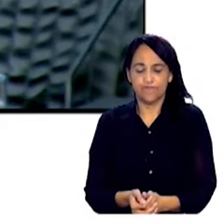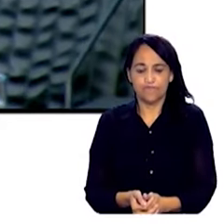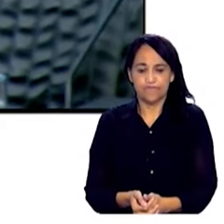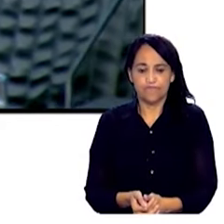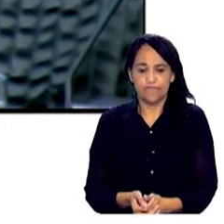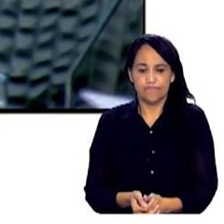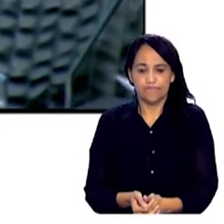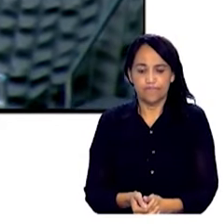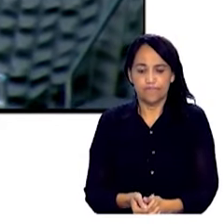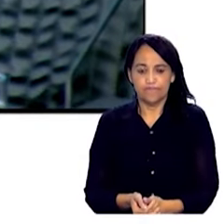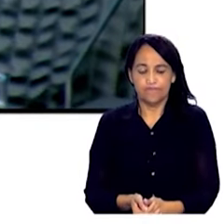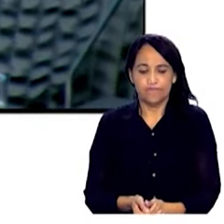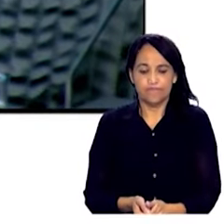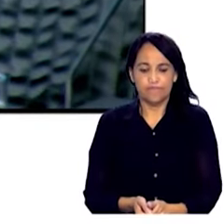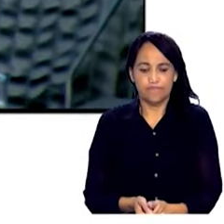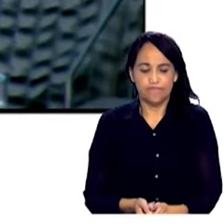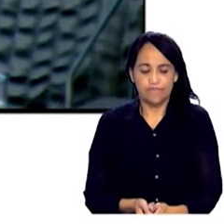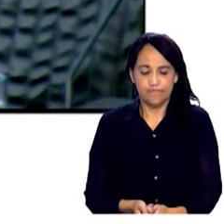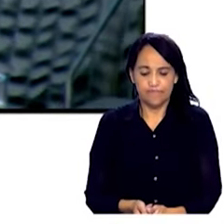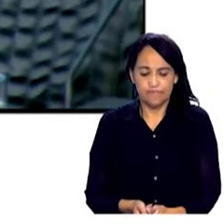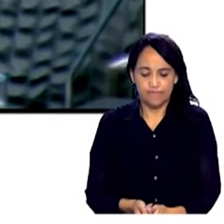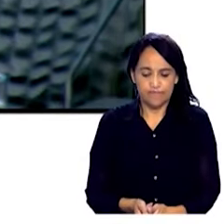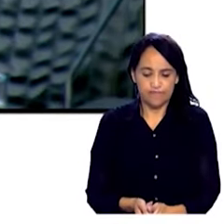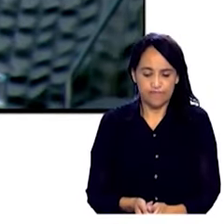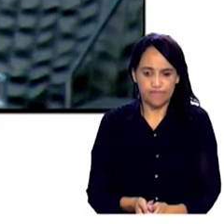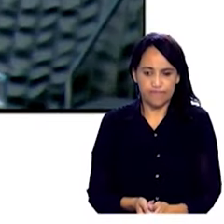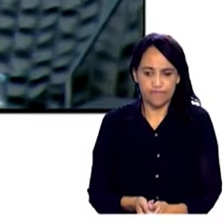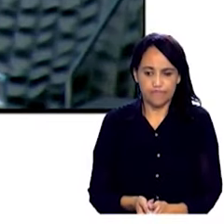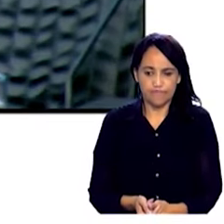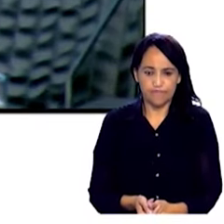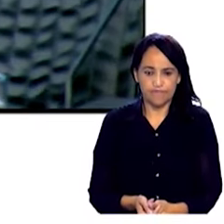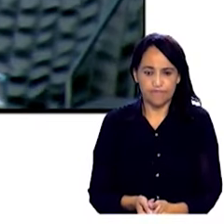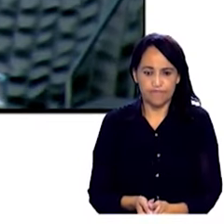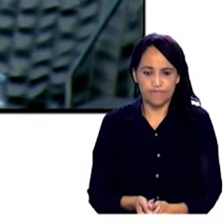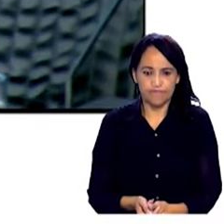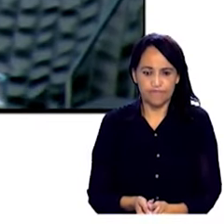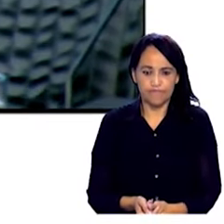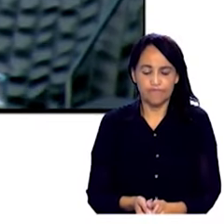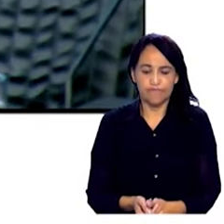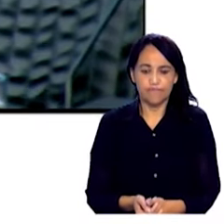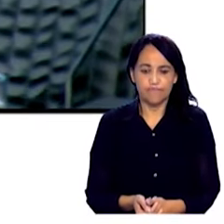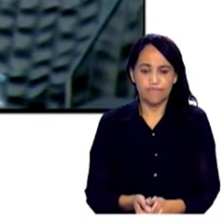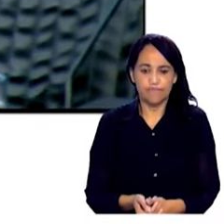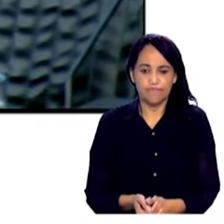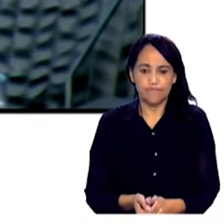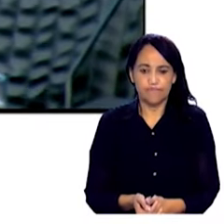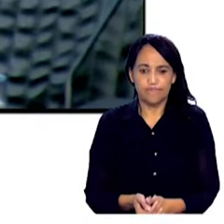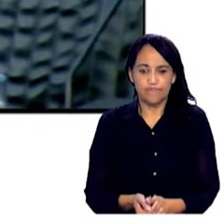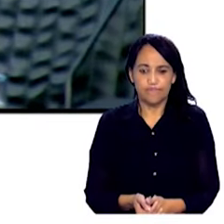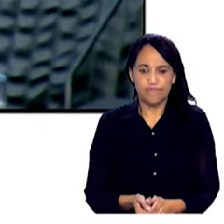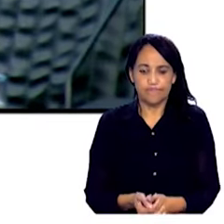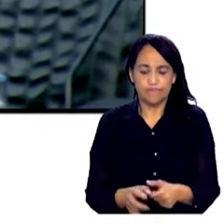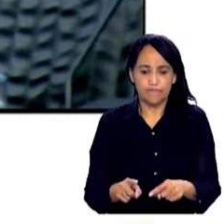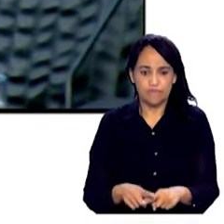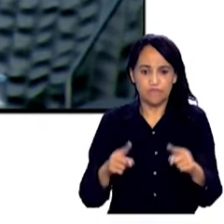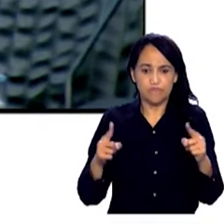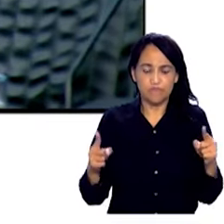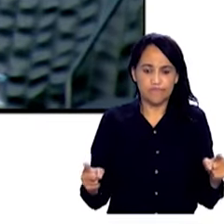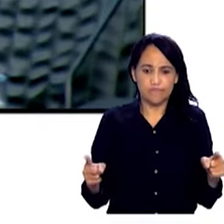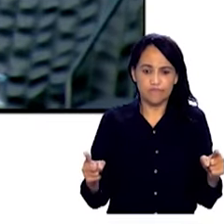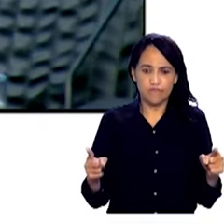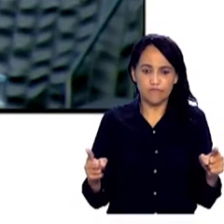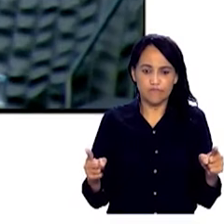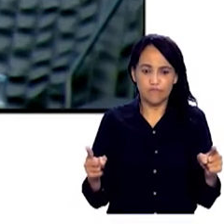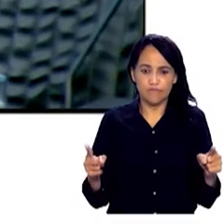cases the primary kind of Case is a case that arises under Federal Law after all the Federal courts areed to be